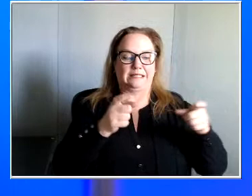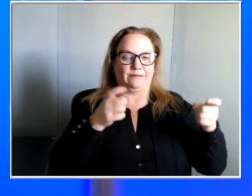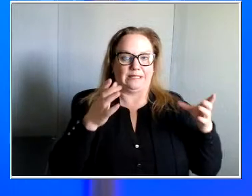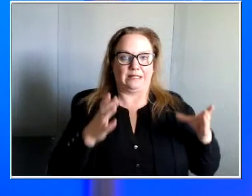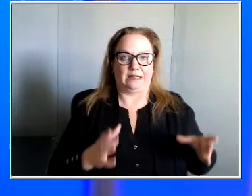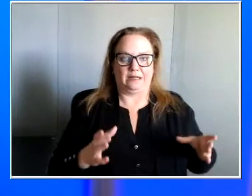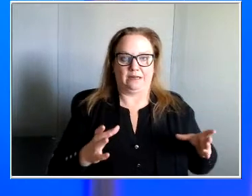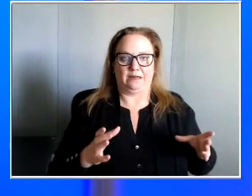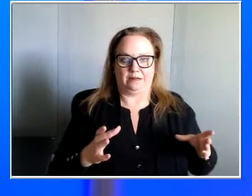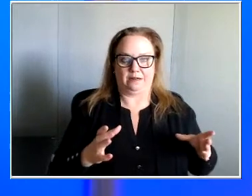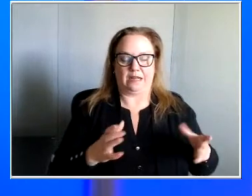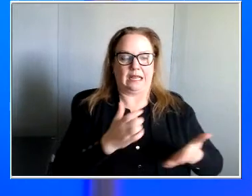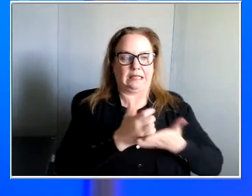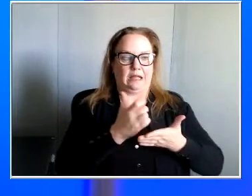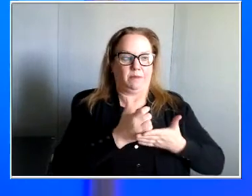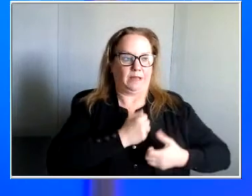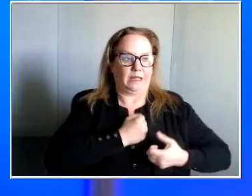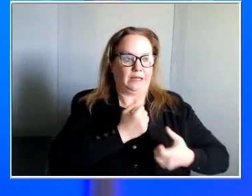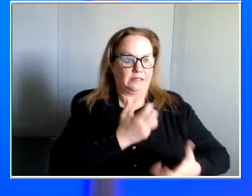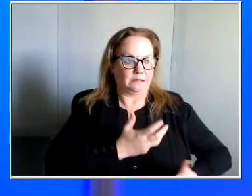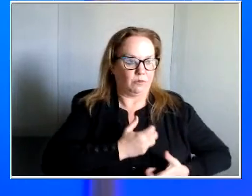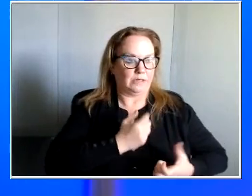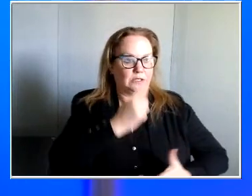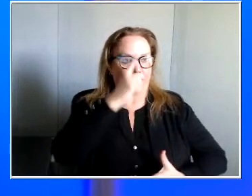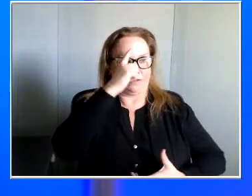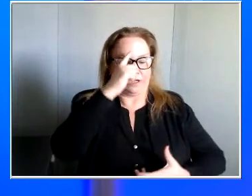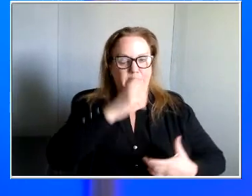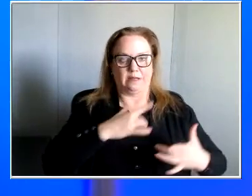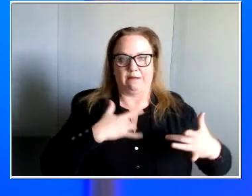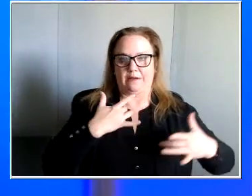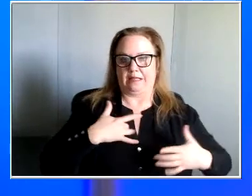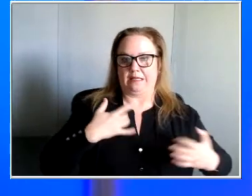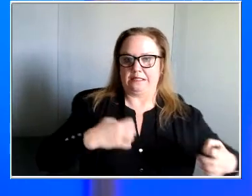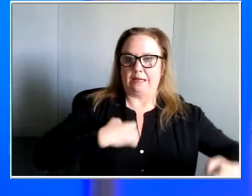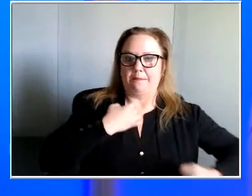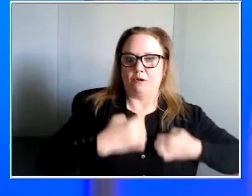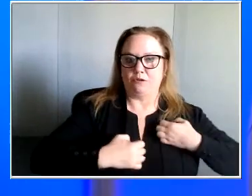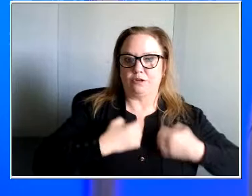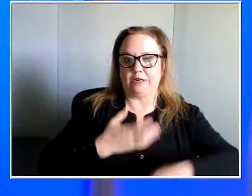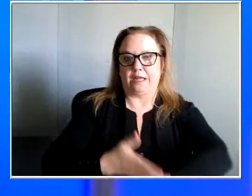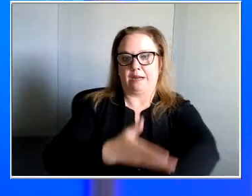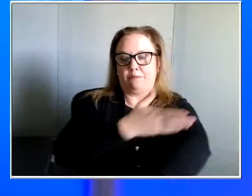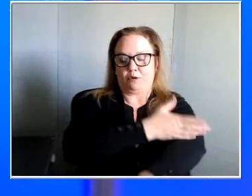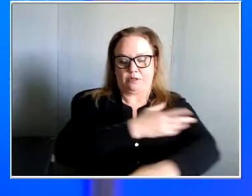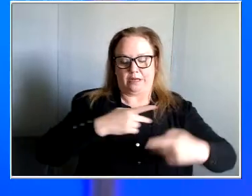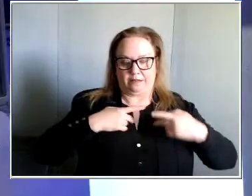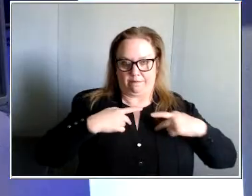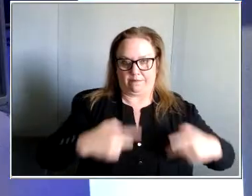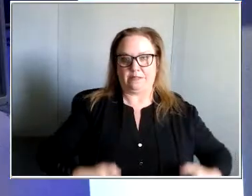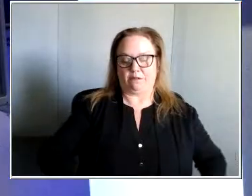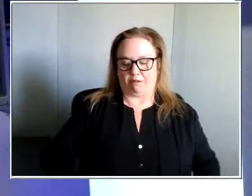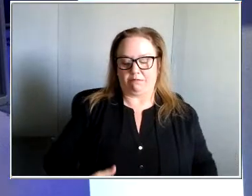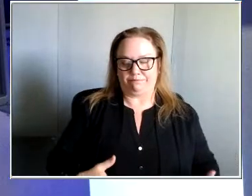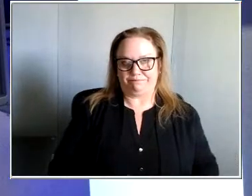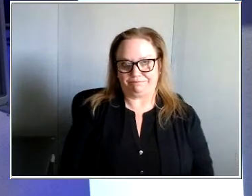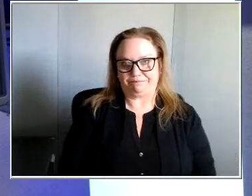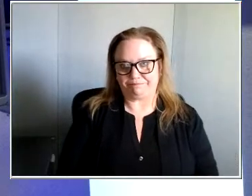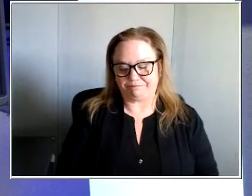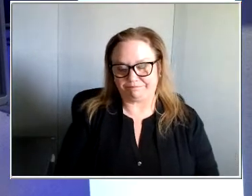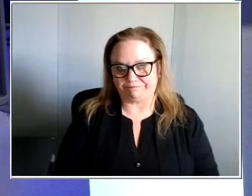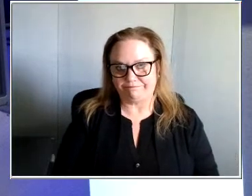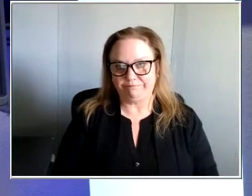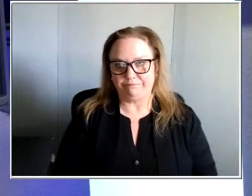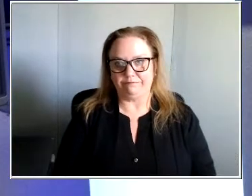able to help them express their thoughts and feelings and emotion, and really an improvement in their physical well-being. You know, I think this has really got